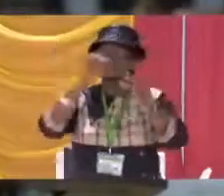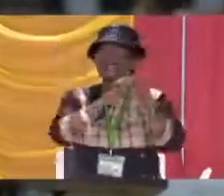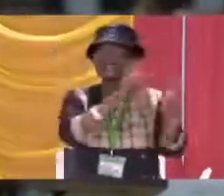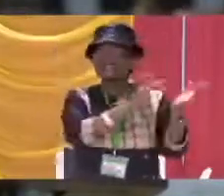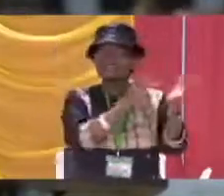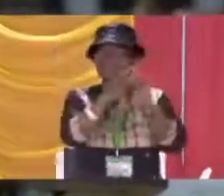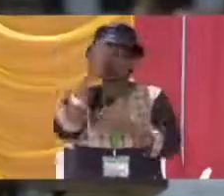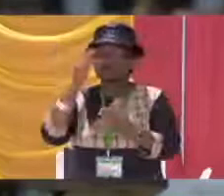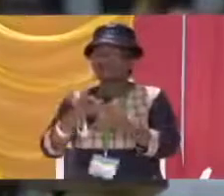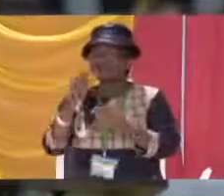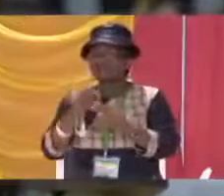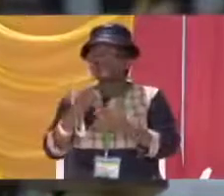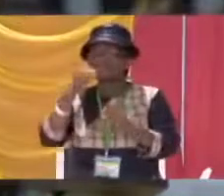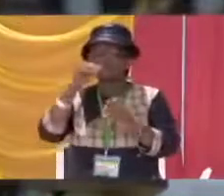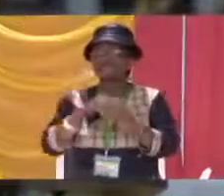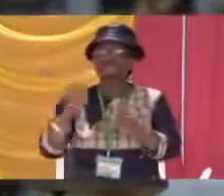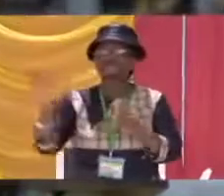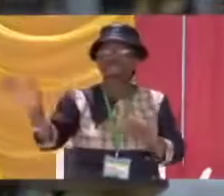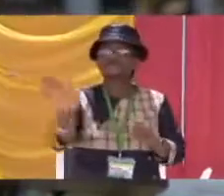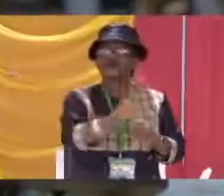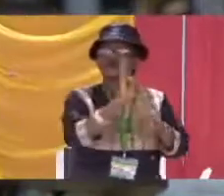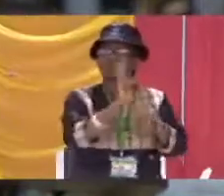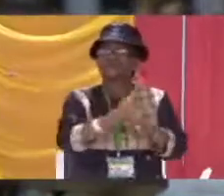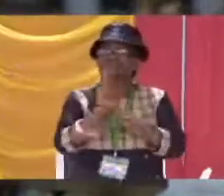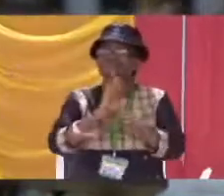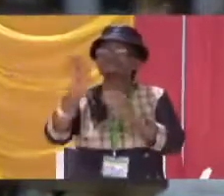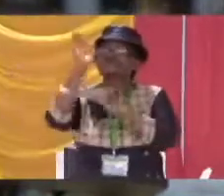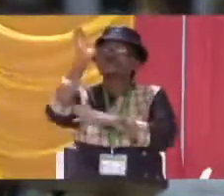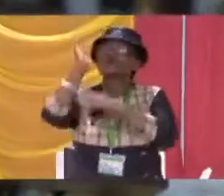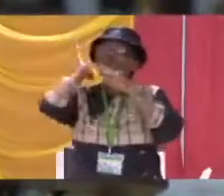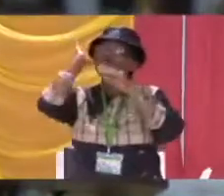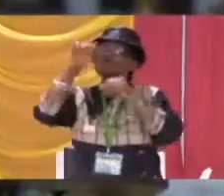In your business, God will bless you.